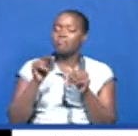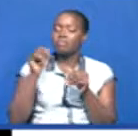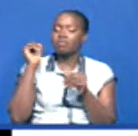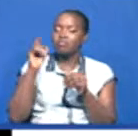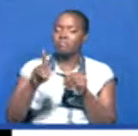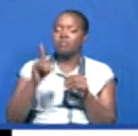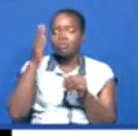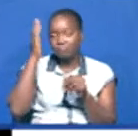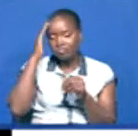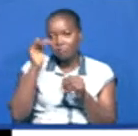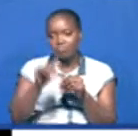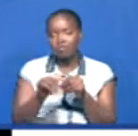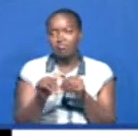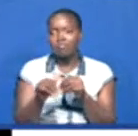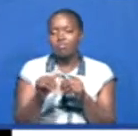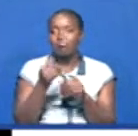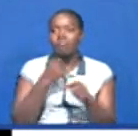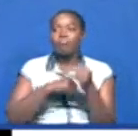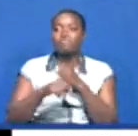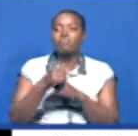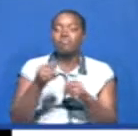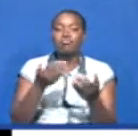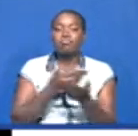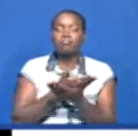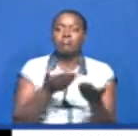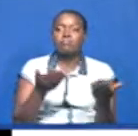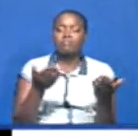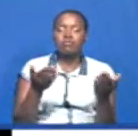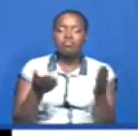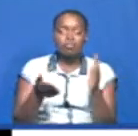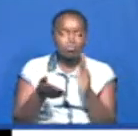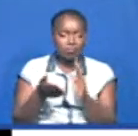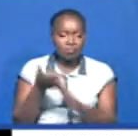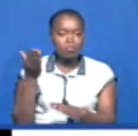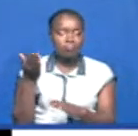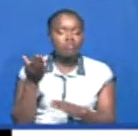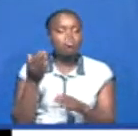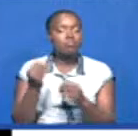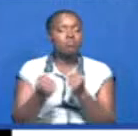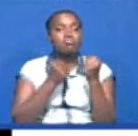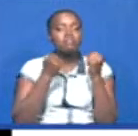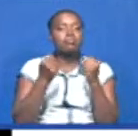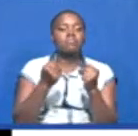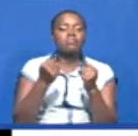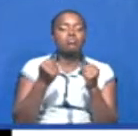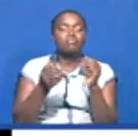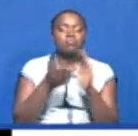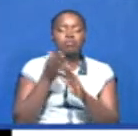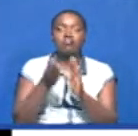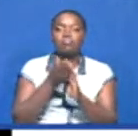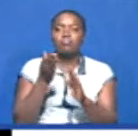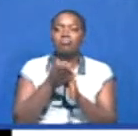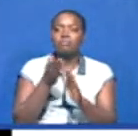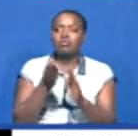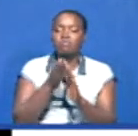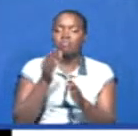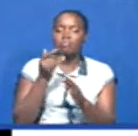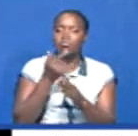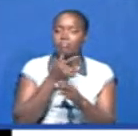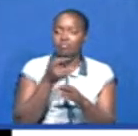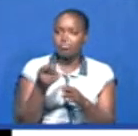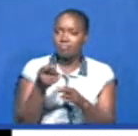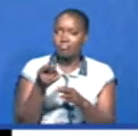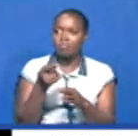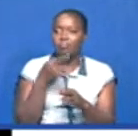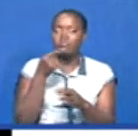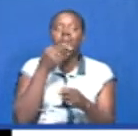that the action will be taken fast, firmly, and swiftly. And on that note, I say